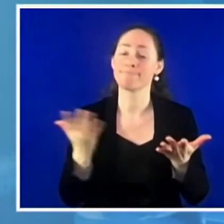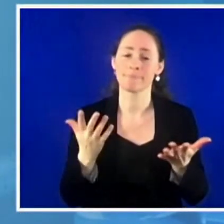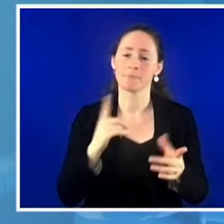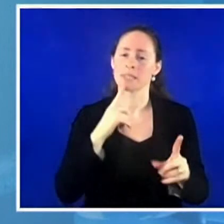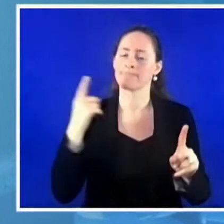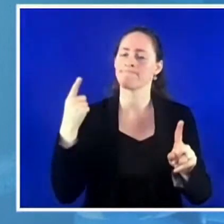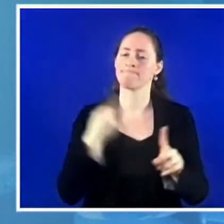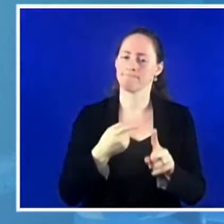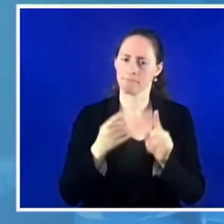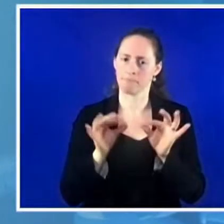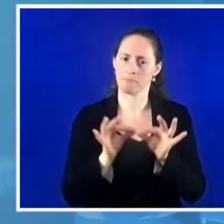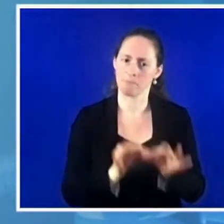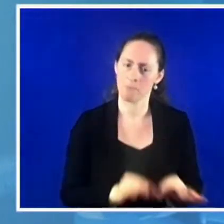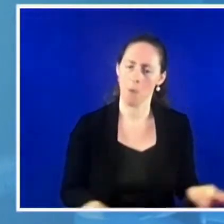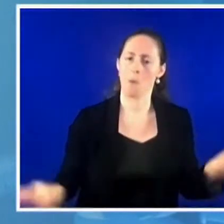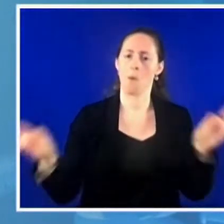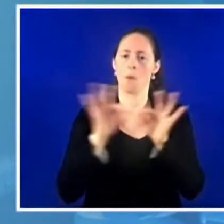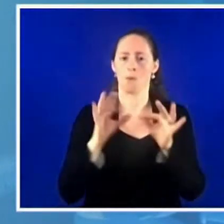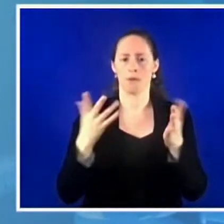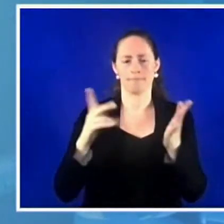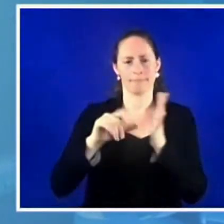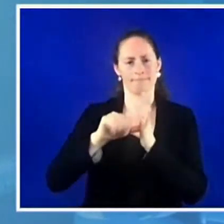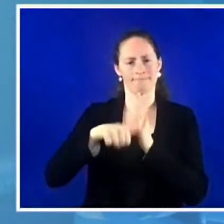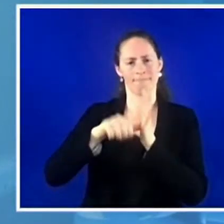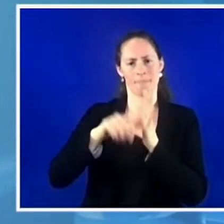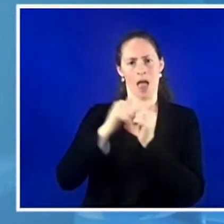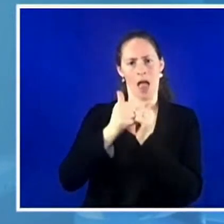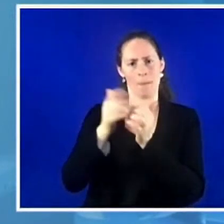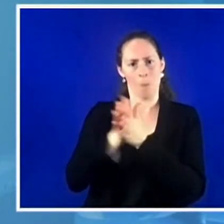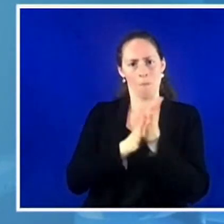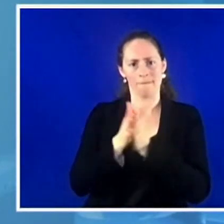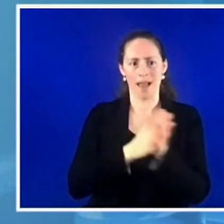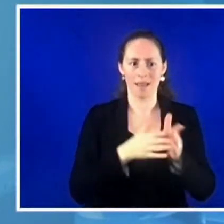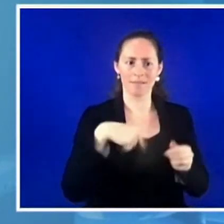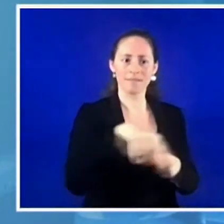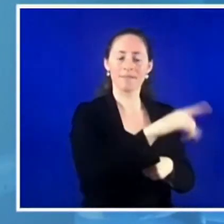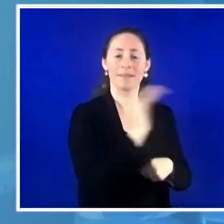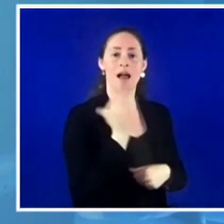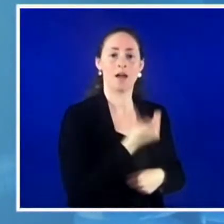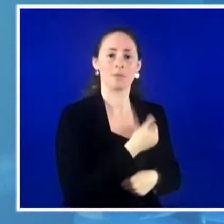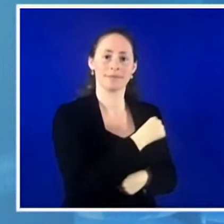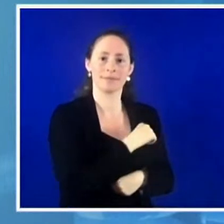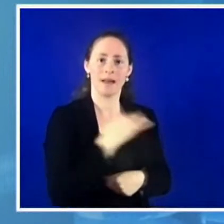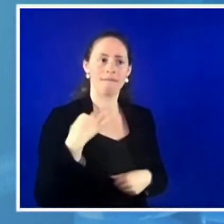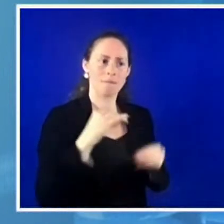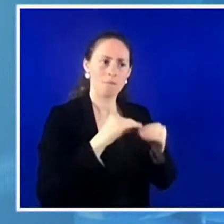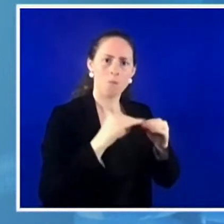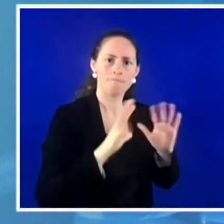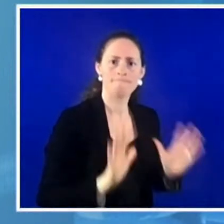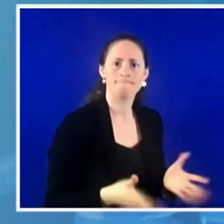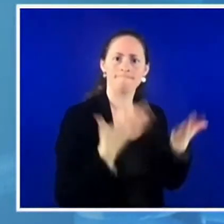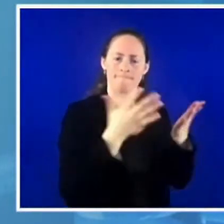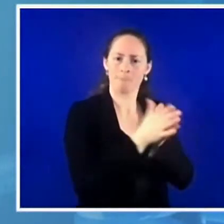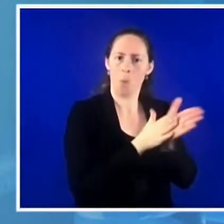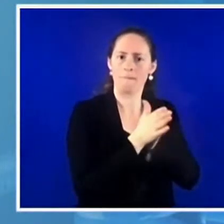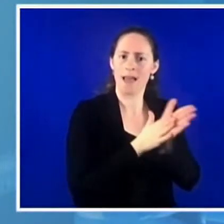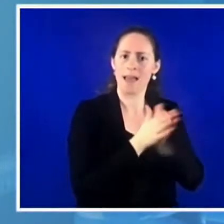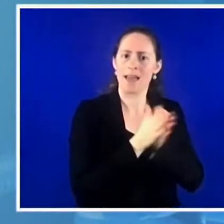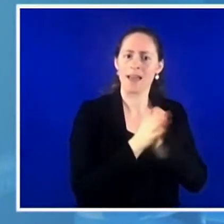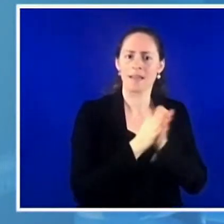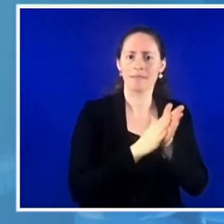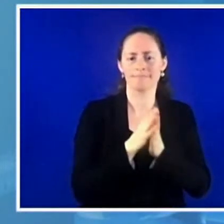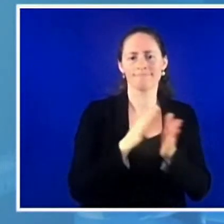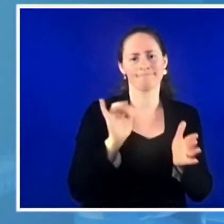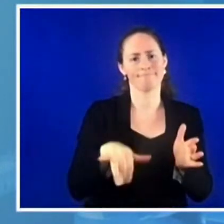engaging with our staff. Because like you mentioned so well, it's been a difficult few months for a lot of people